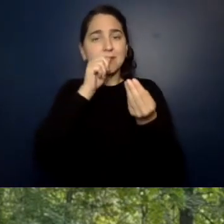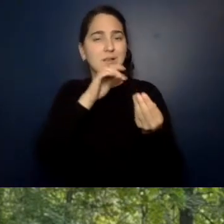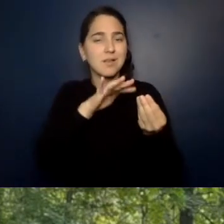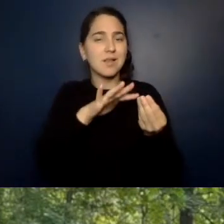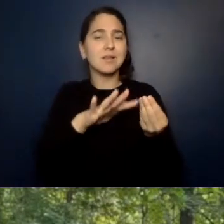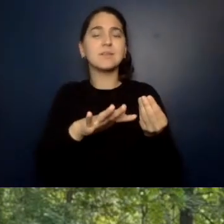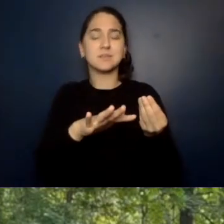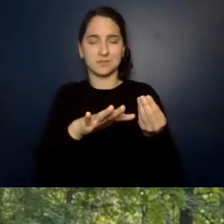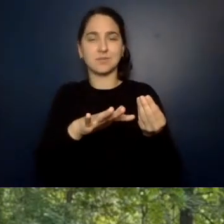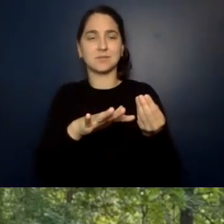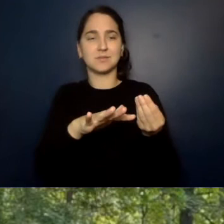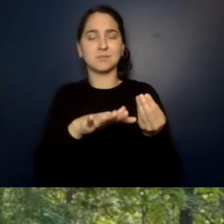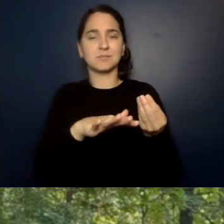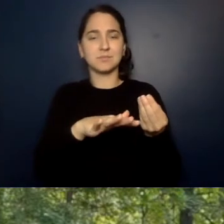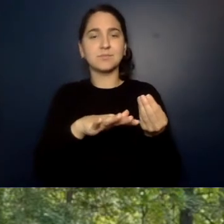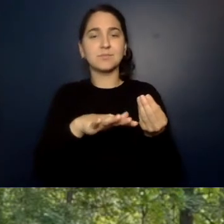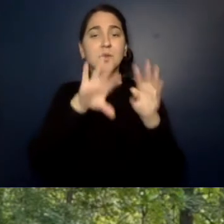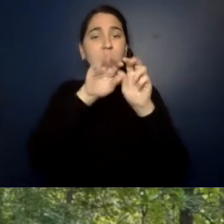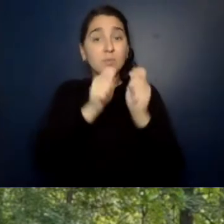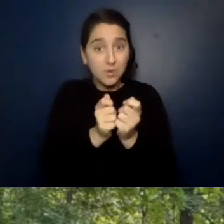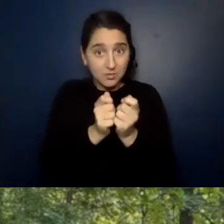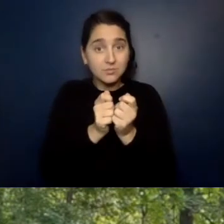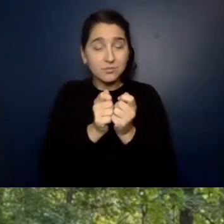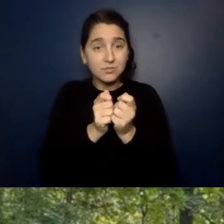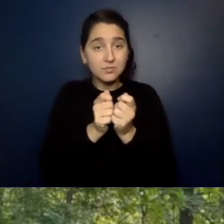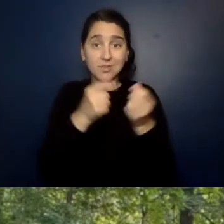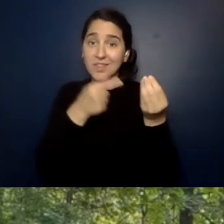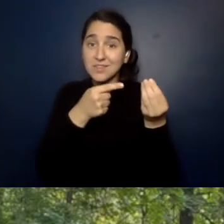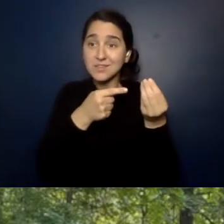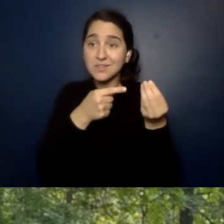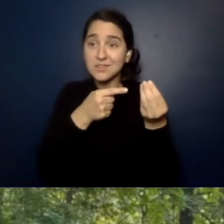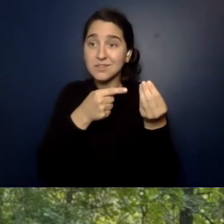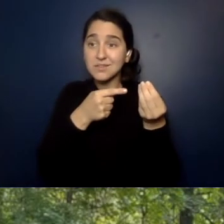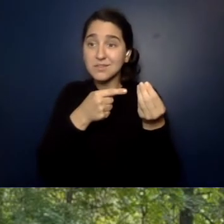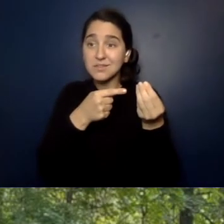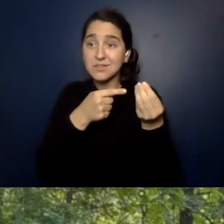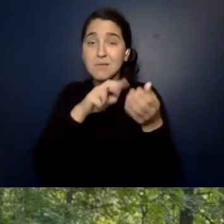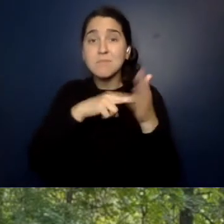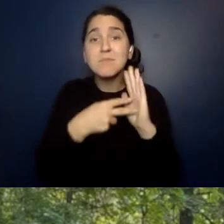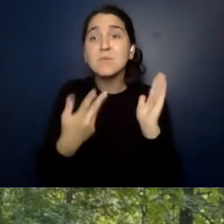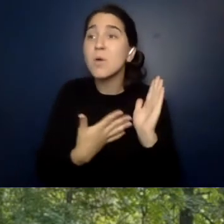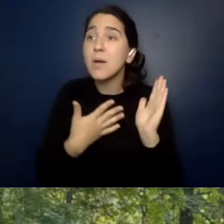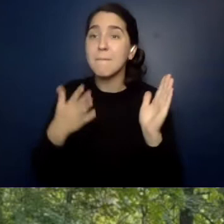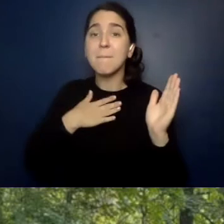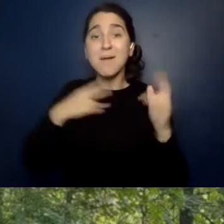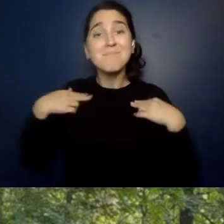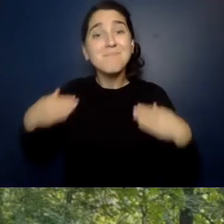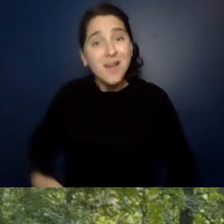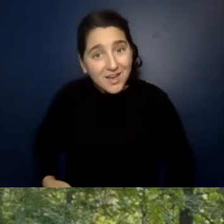and after blessing it, he broke it and said, This is my body, broken for